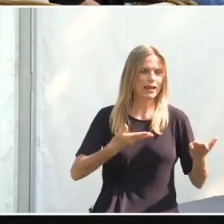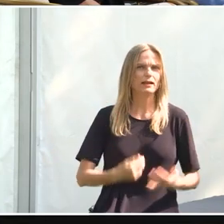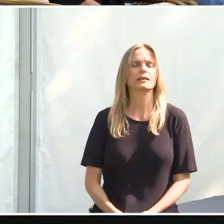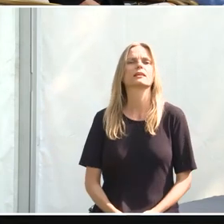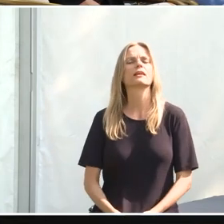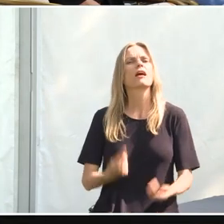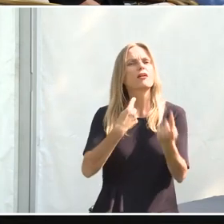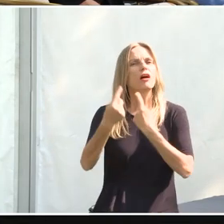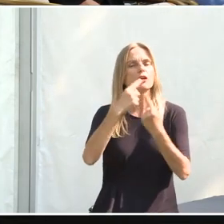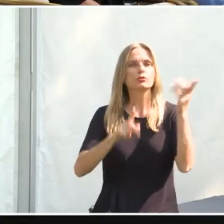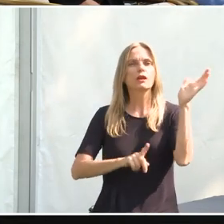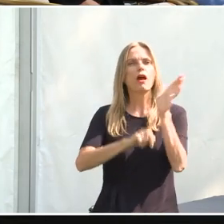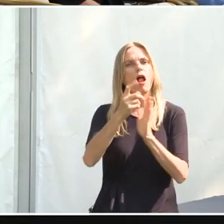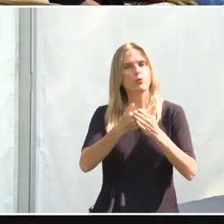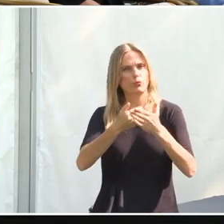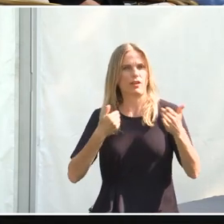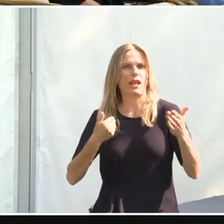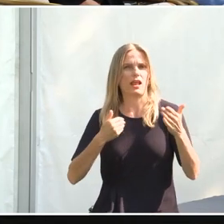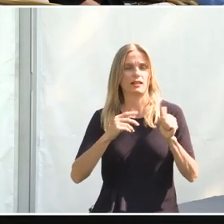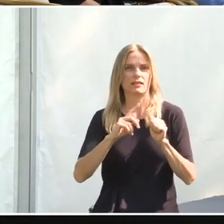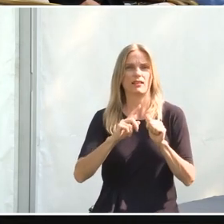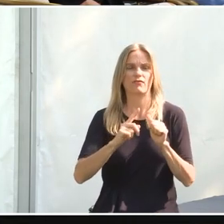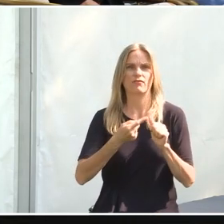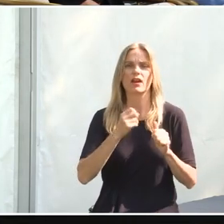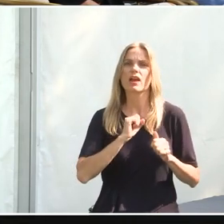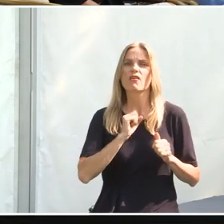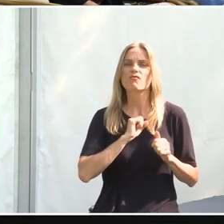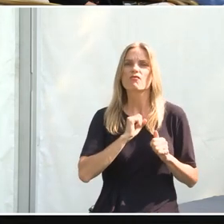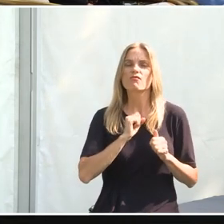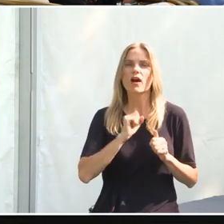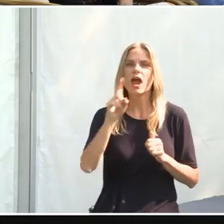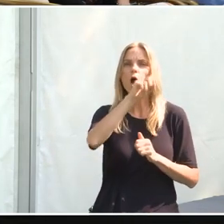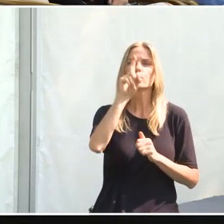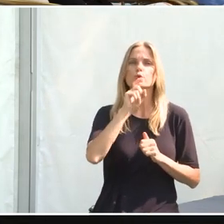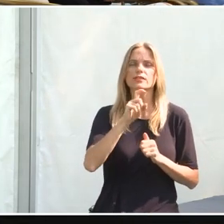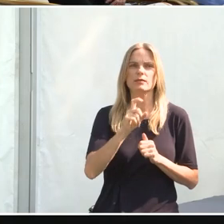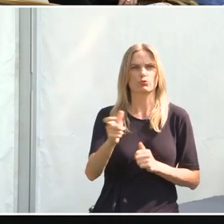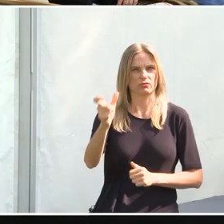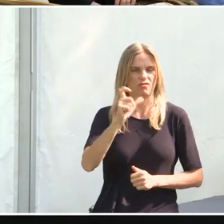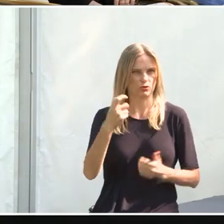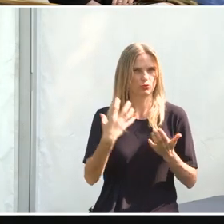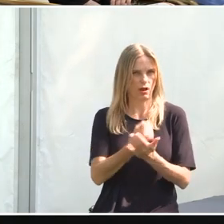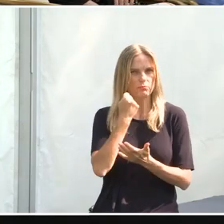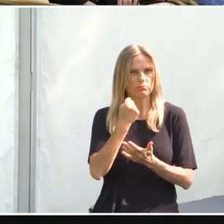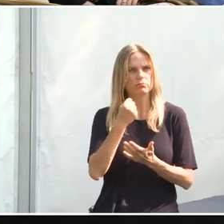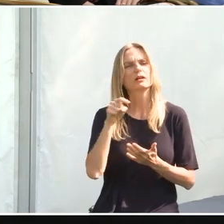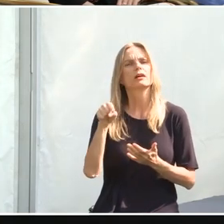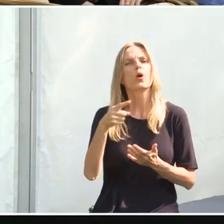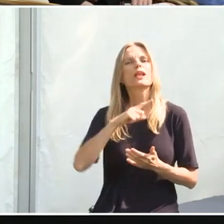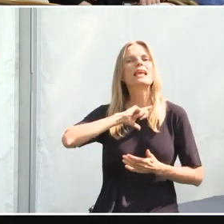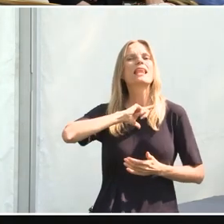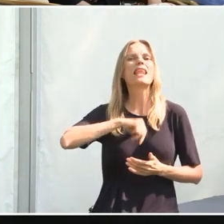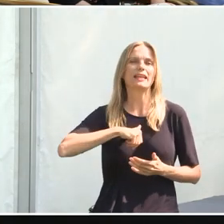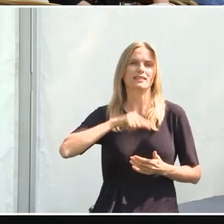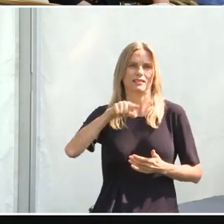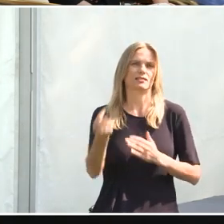debate, we do need to answer a question that was put to us from the debate in Latvia.